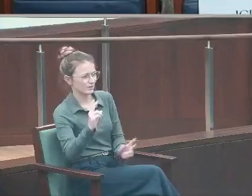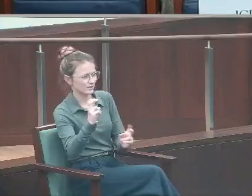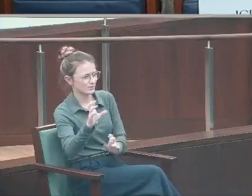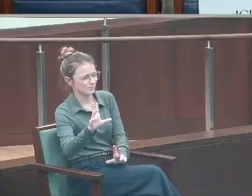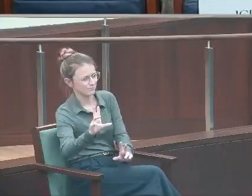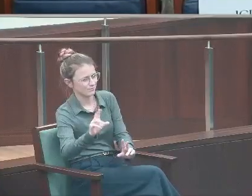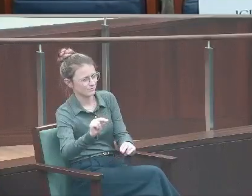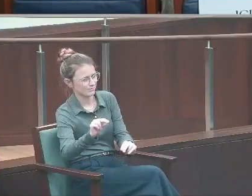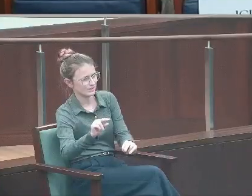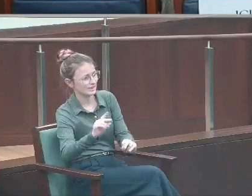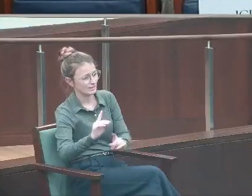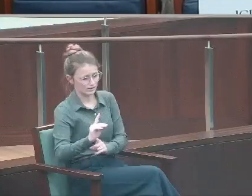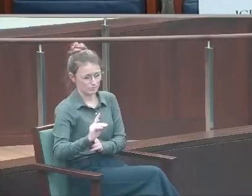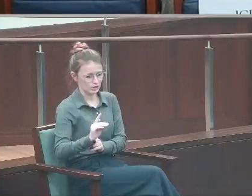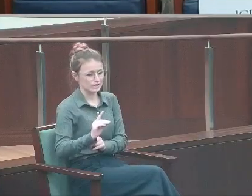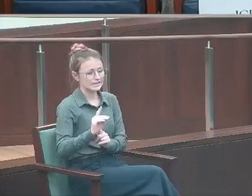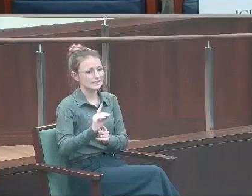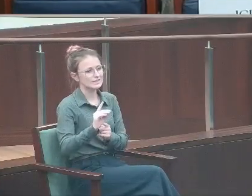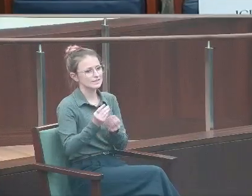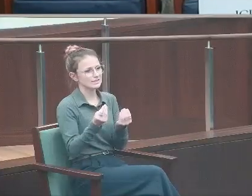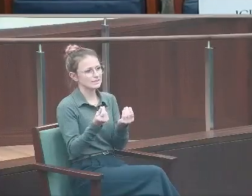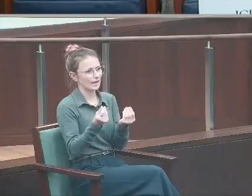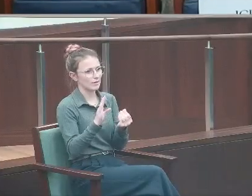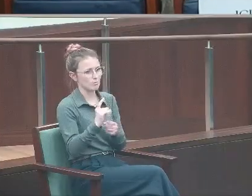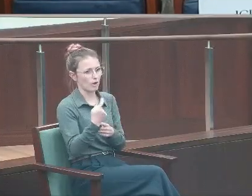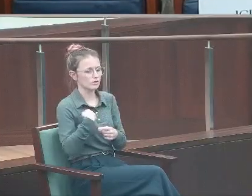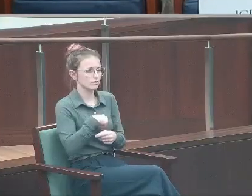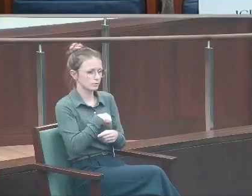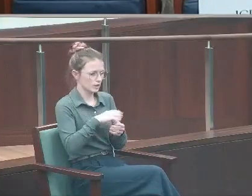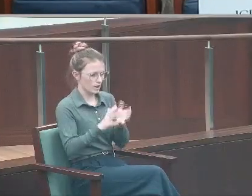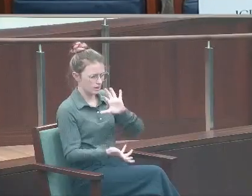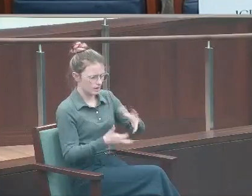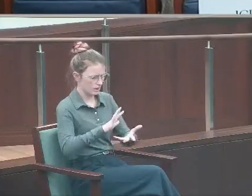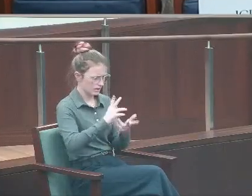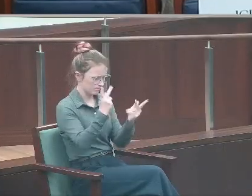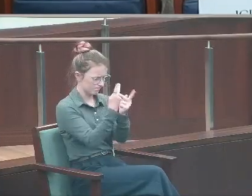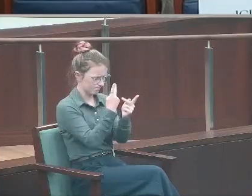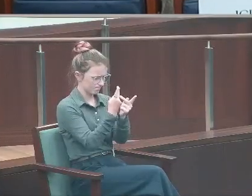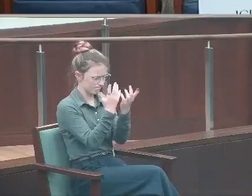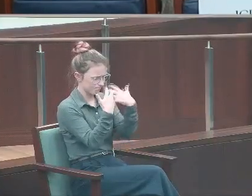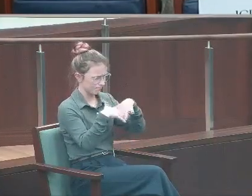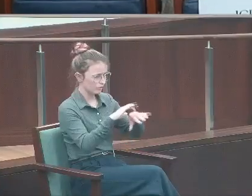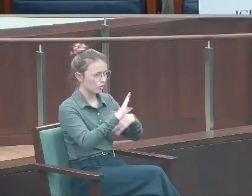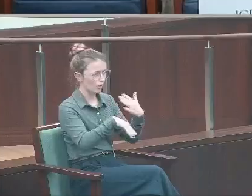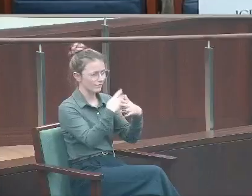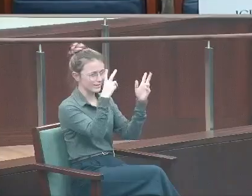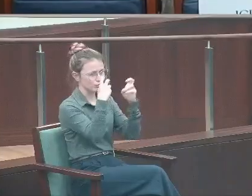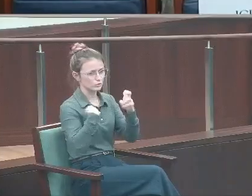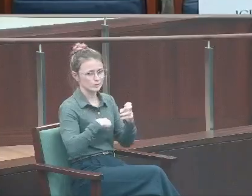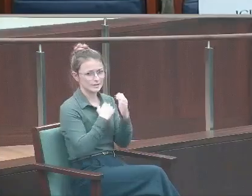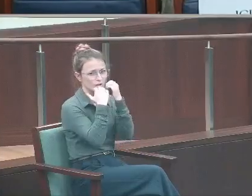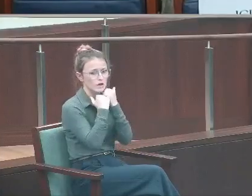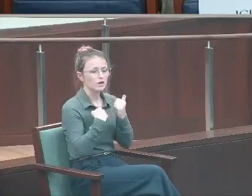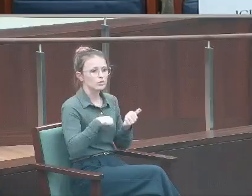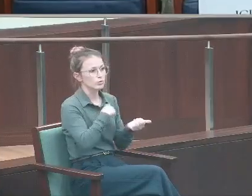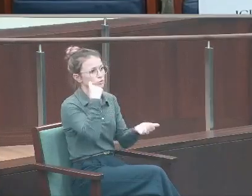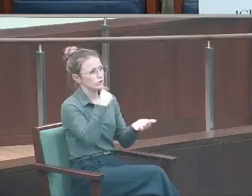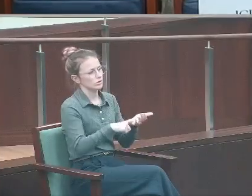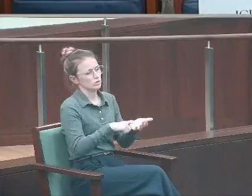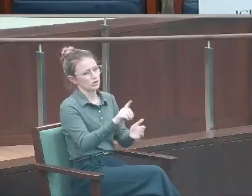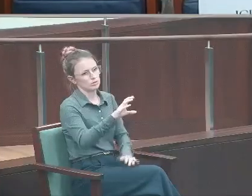issue. It's the sandbox in which we work out all of the issues that we care about. And we recognize that there are totally